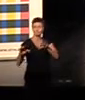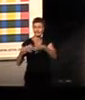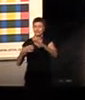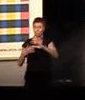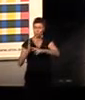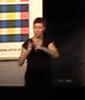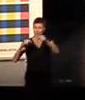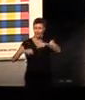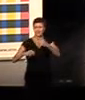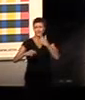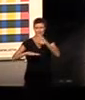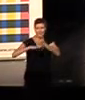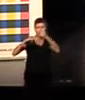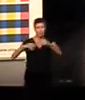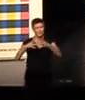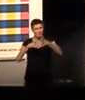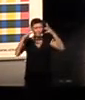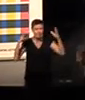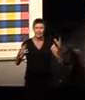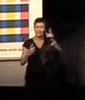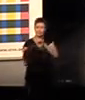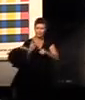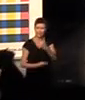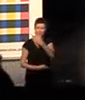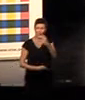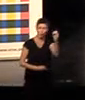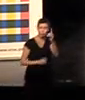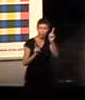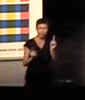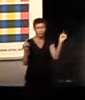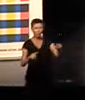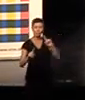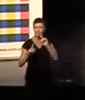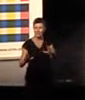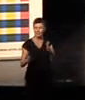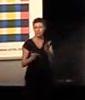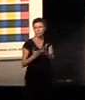this you meting naar 100 people it is amazing